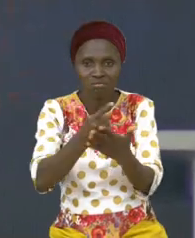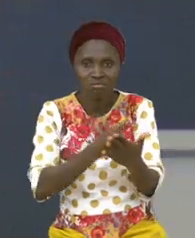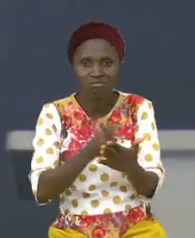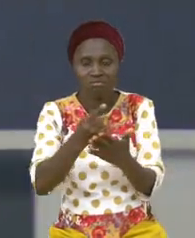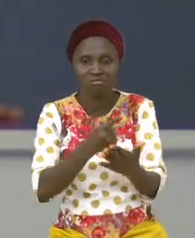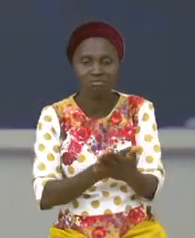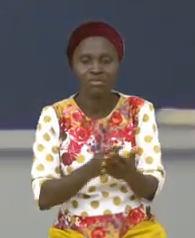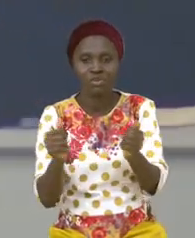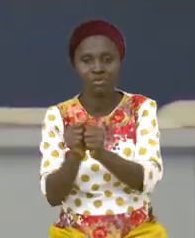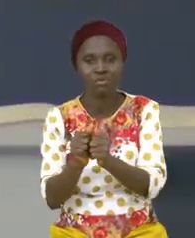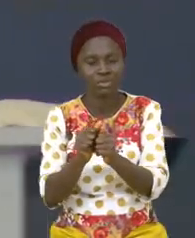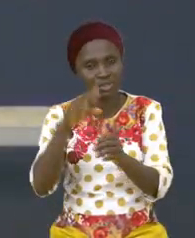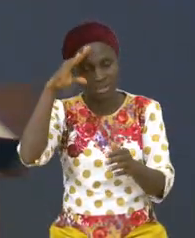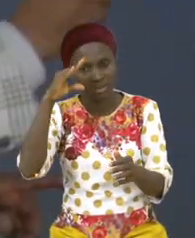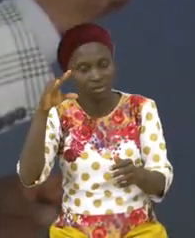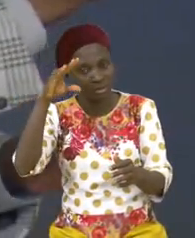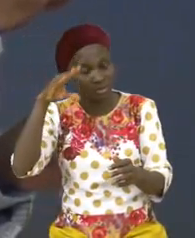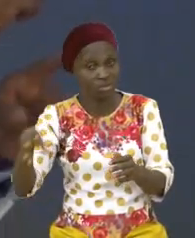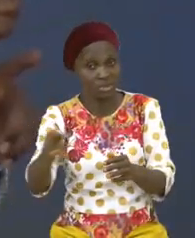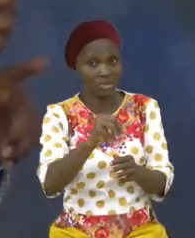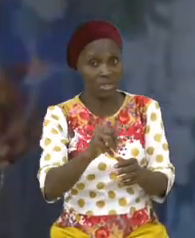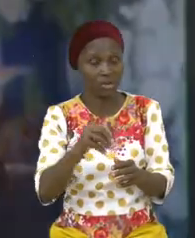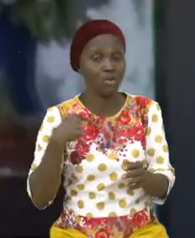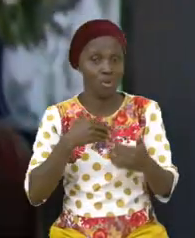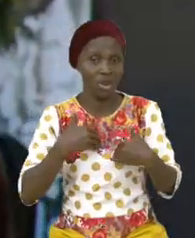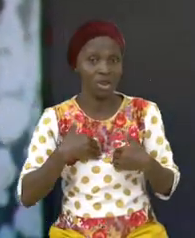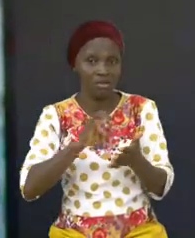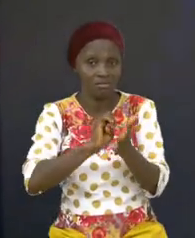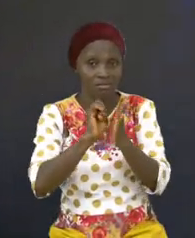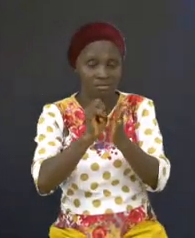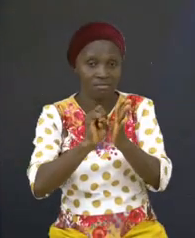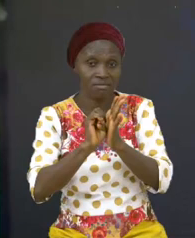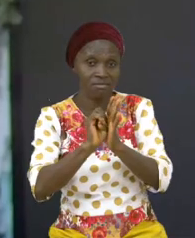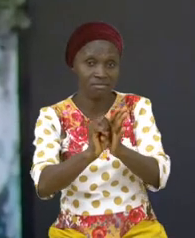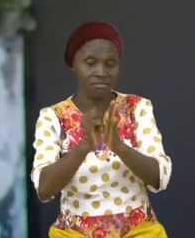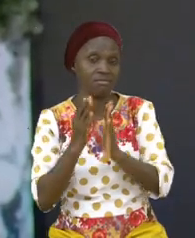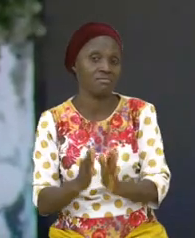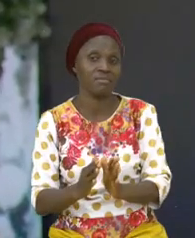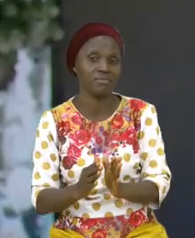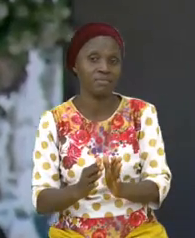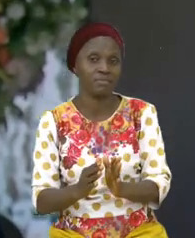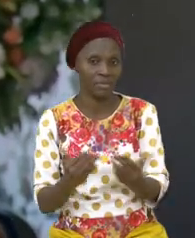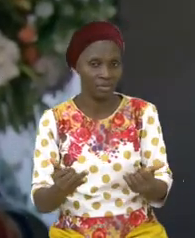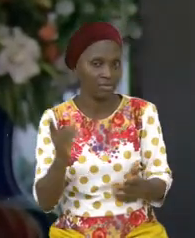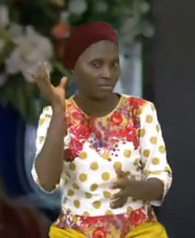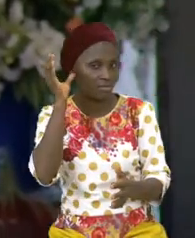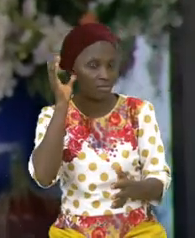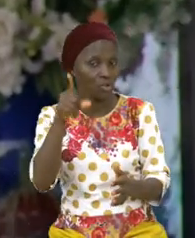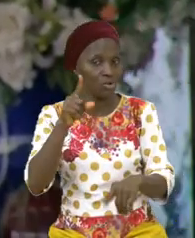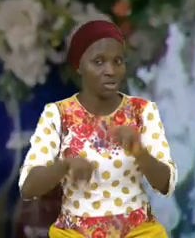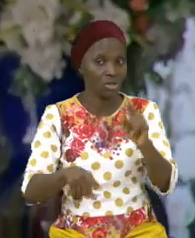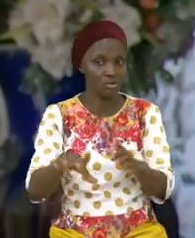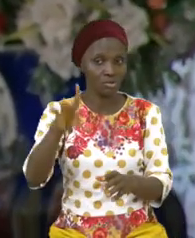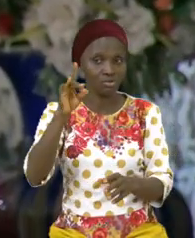We have a mentor. Now, look at this. You cannot choose your